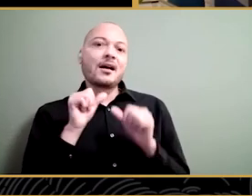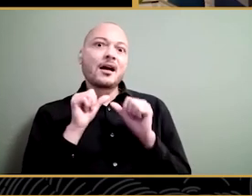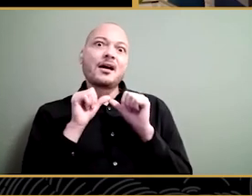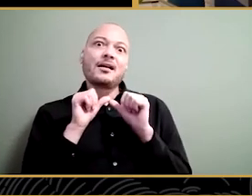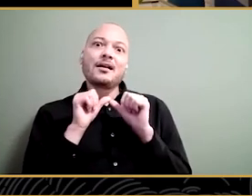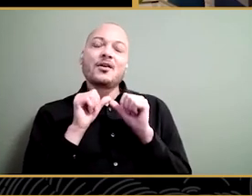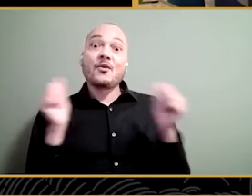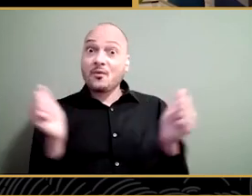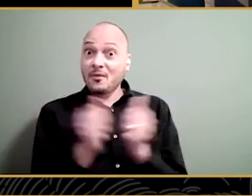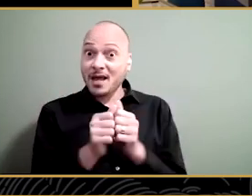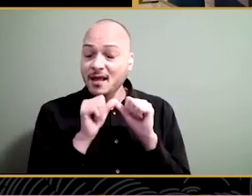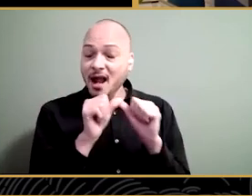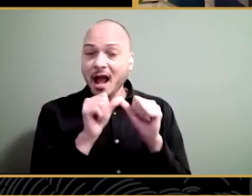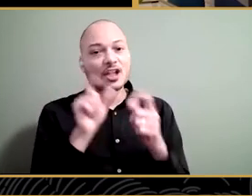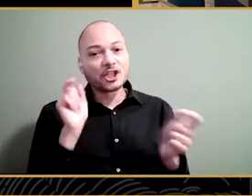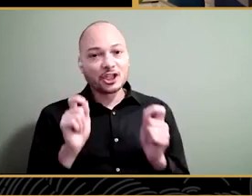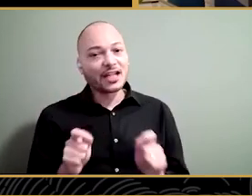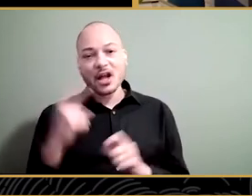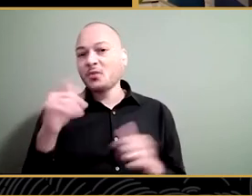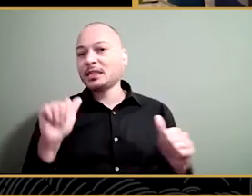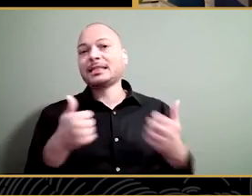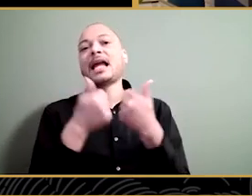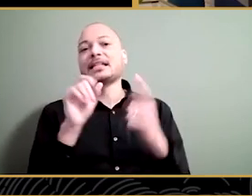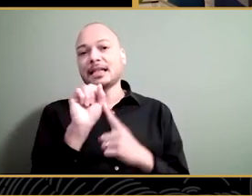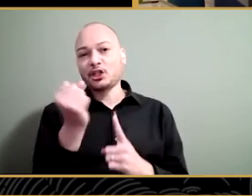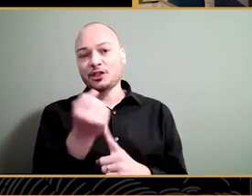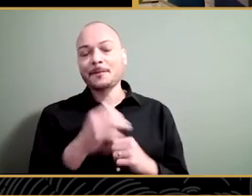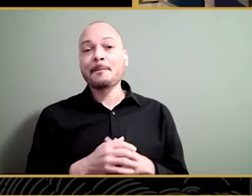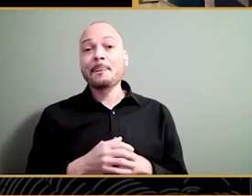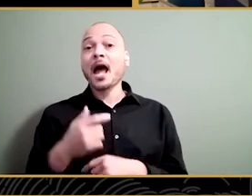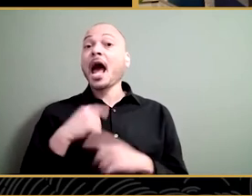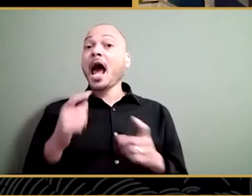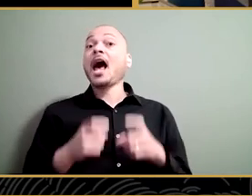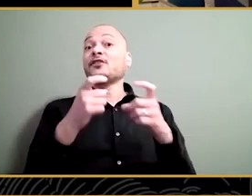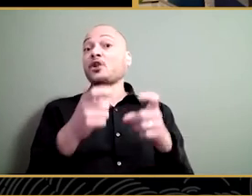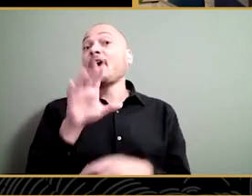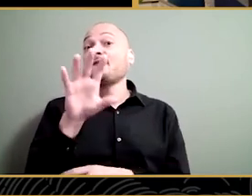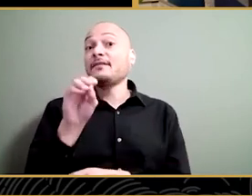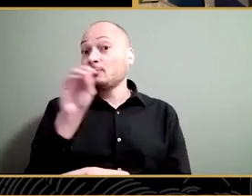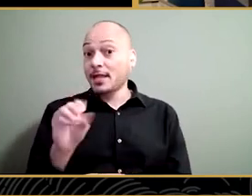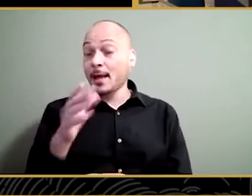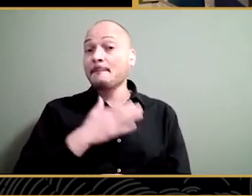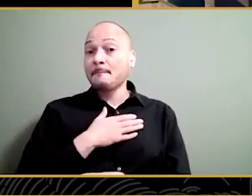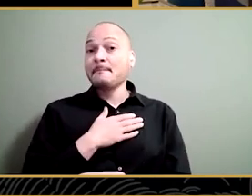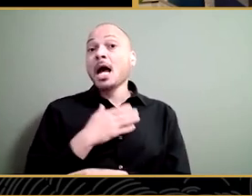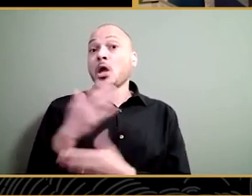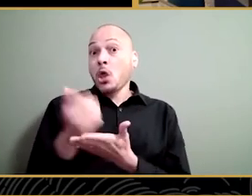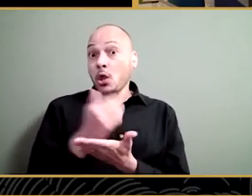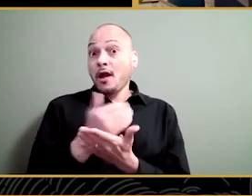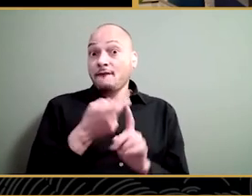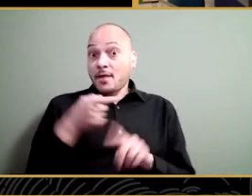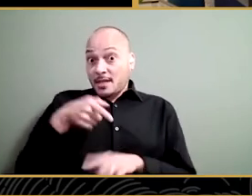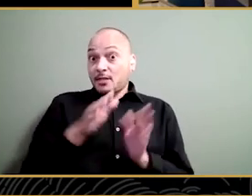changing and always challenging conditions I have donated 50% of my royalties